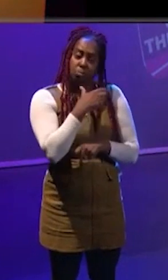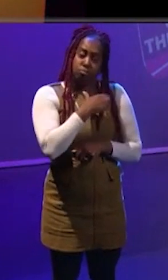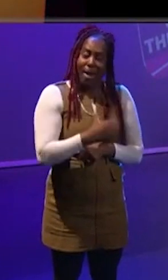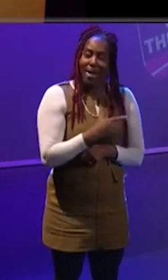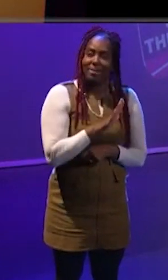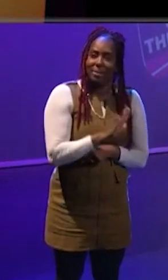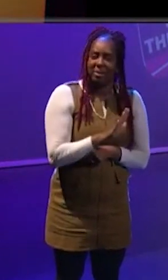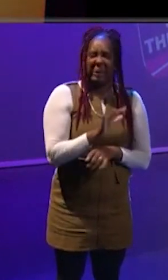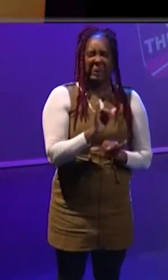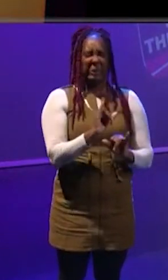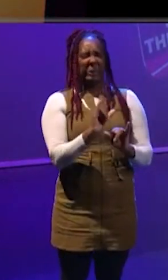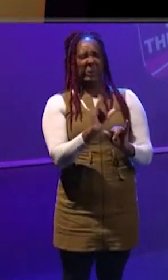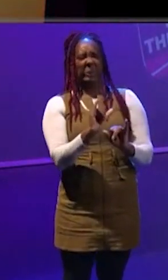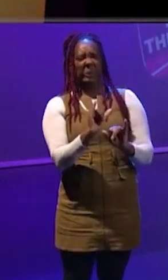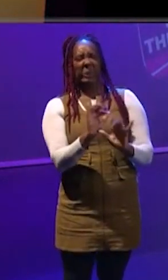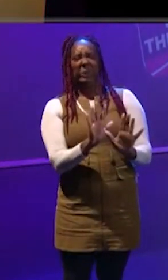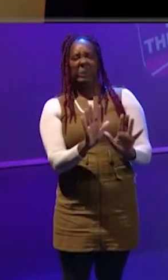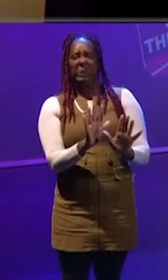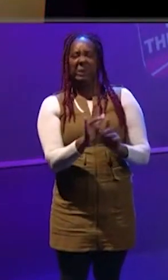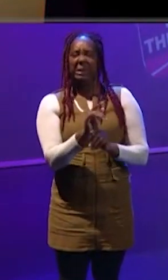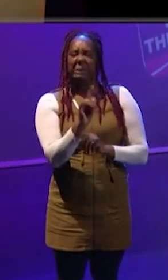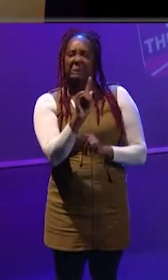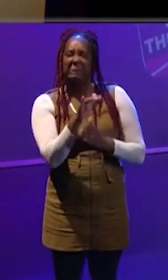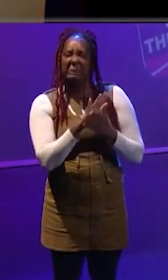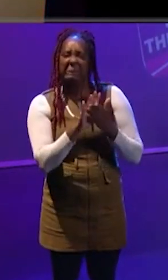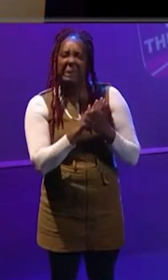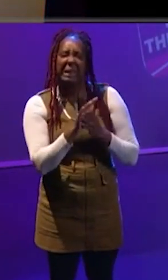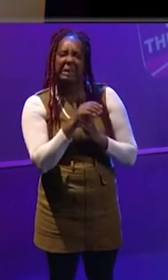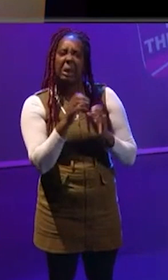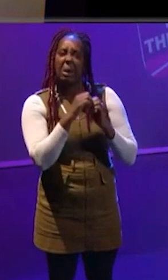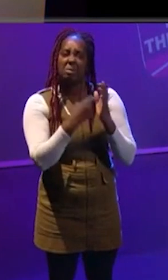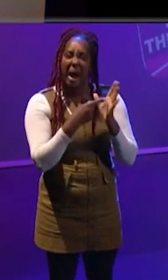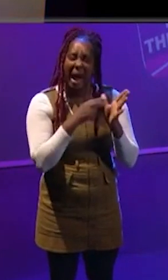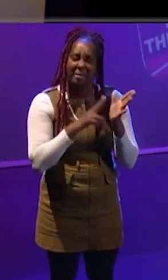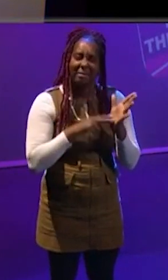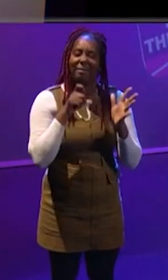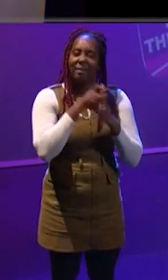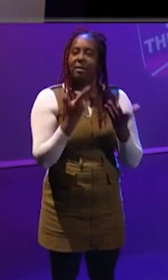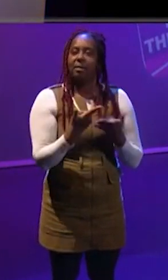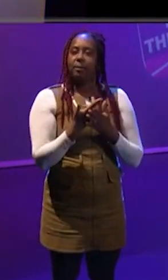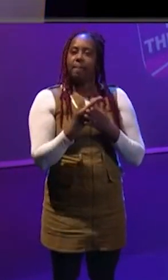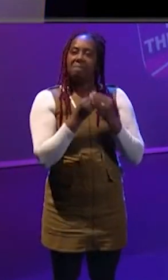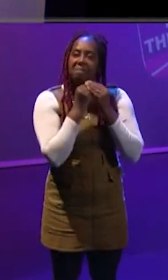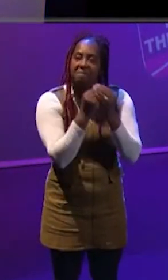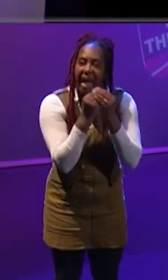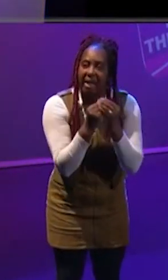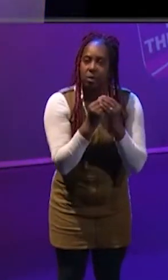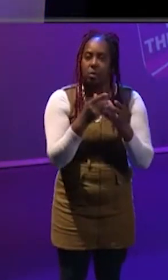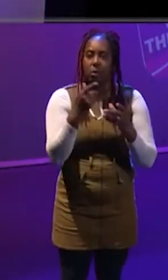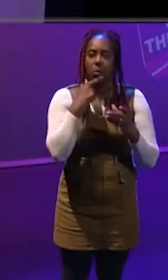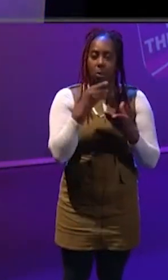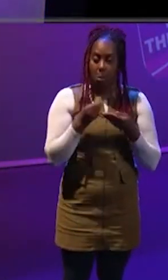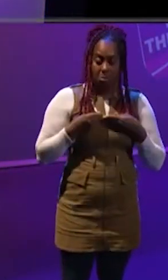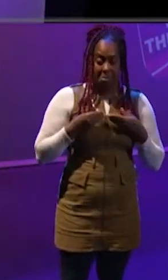sounds really like, ugh, but like the brand for me is about values. It's about what do I bring? And it's about knowing that you can jump between